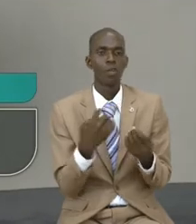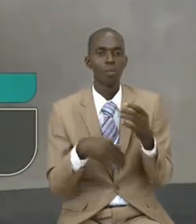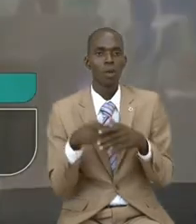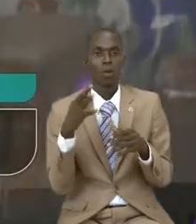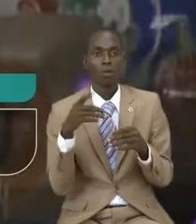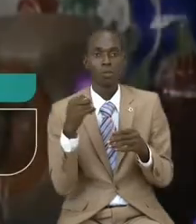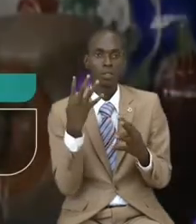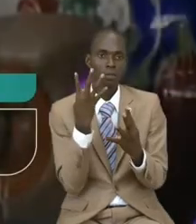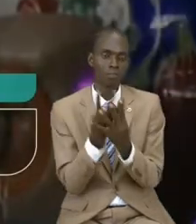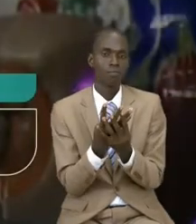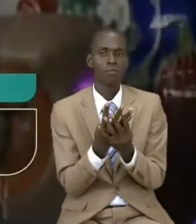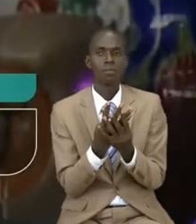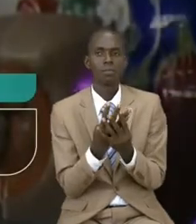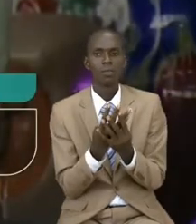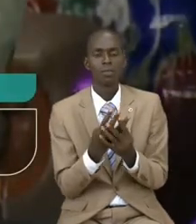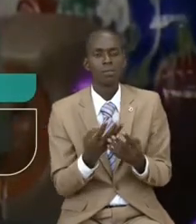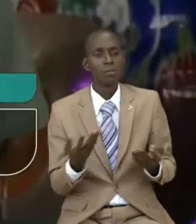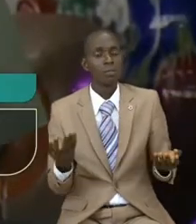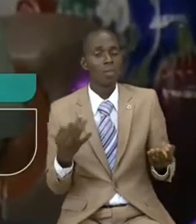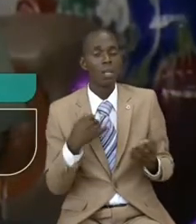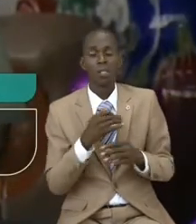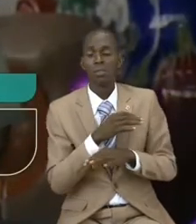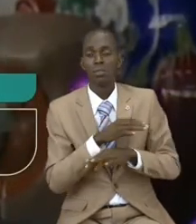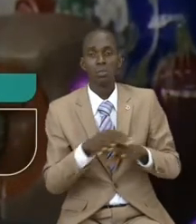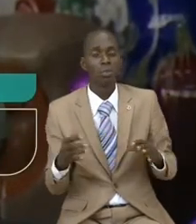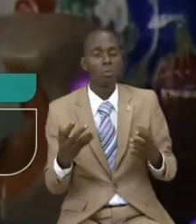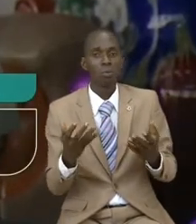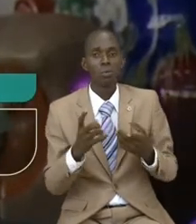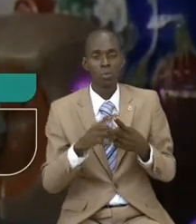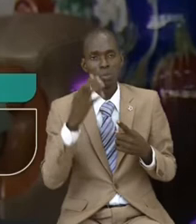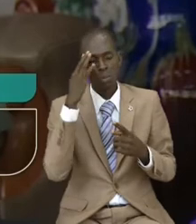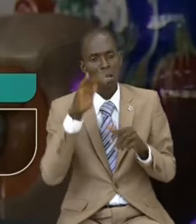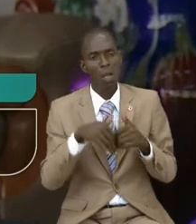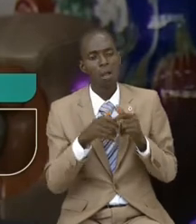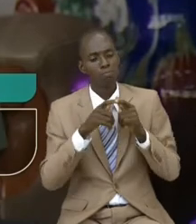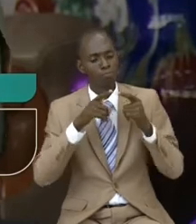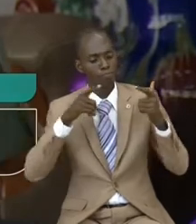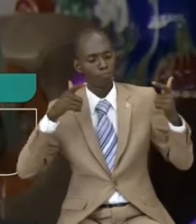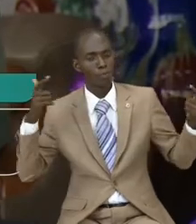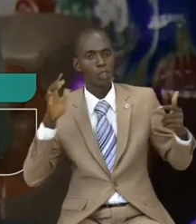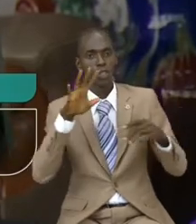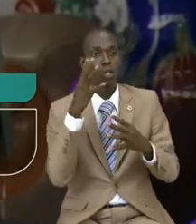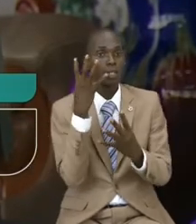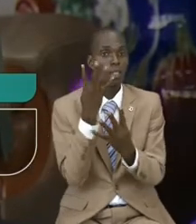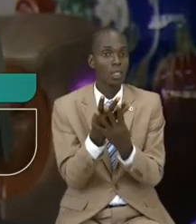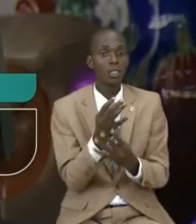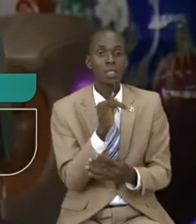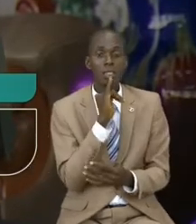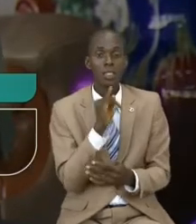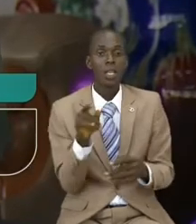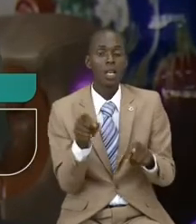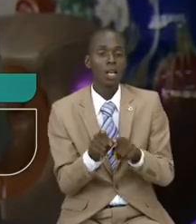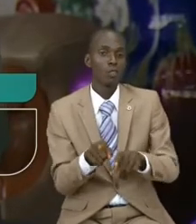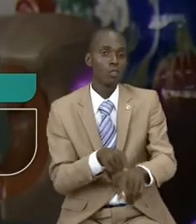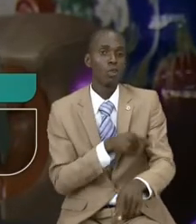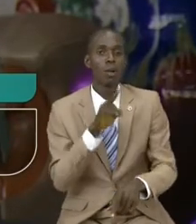cage. I don't care how large your cage is. As long as you are inside